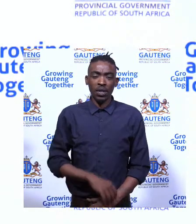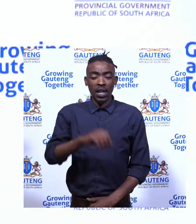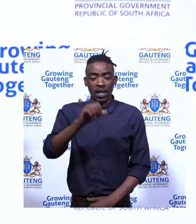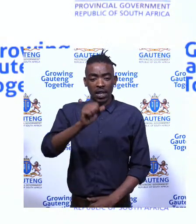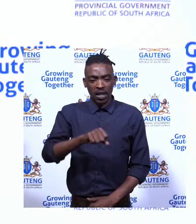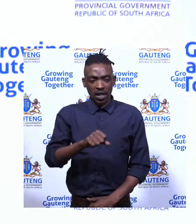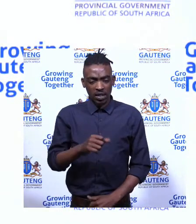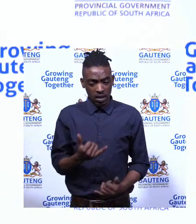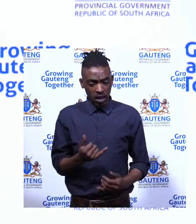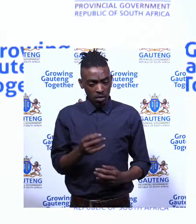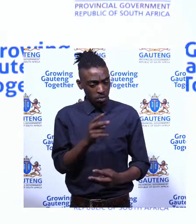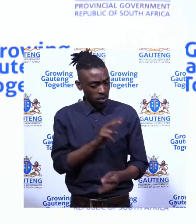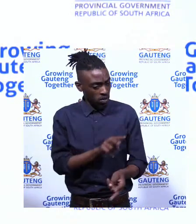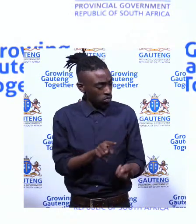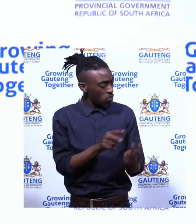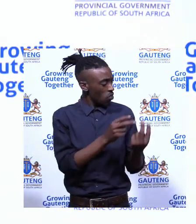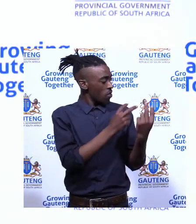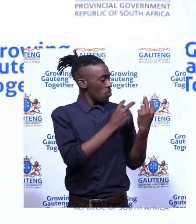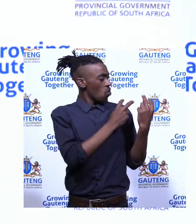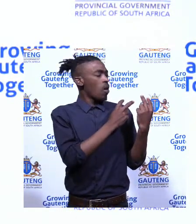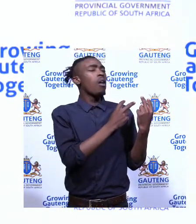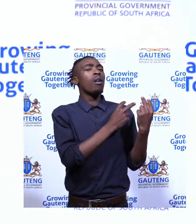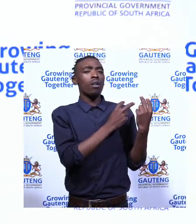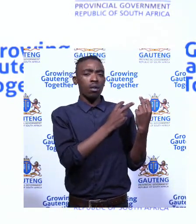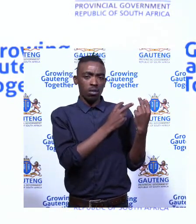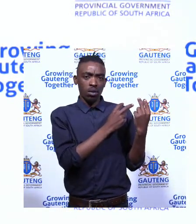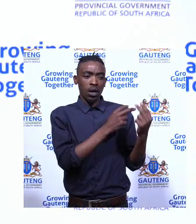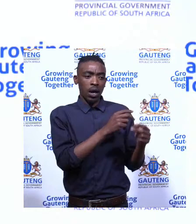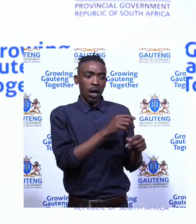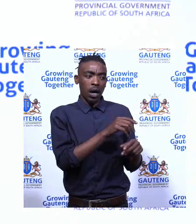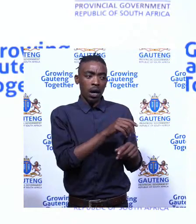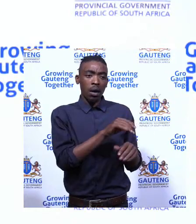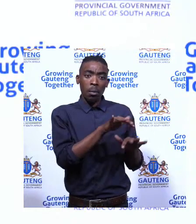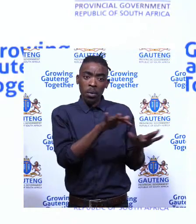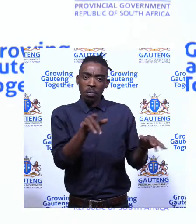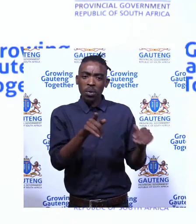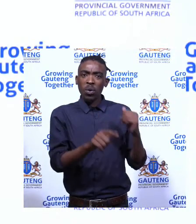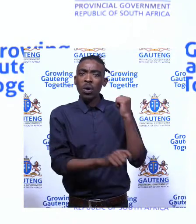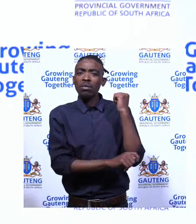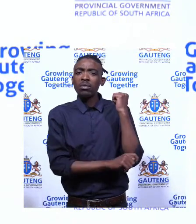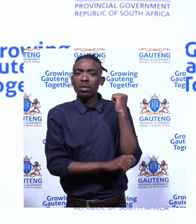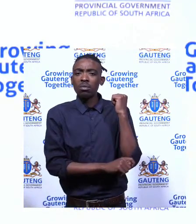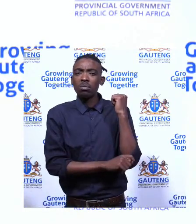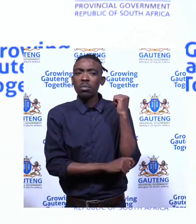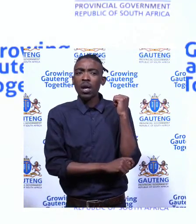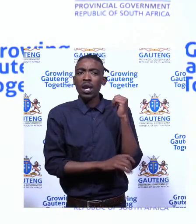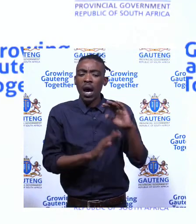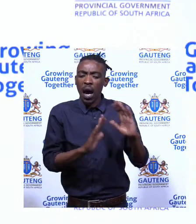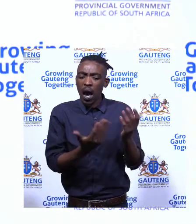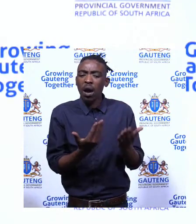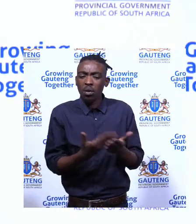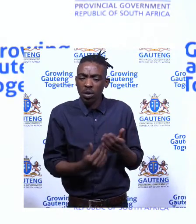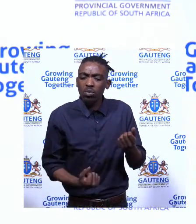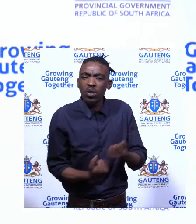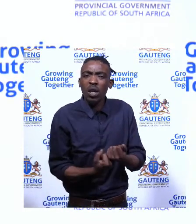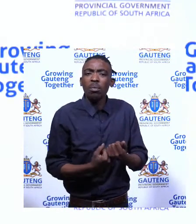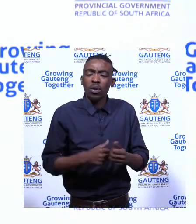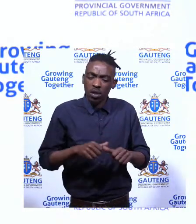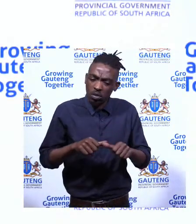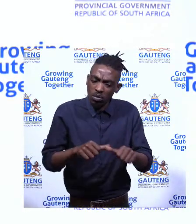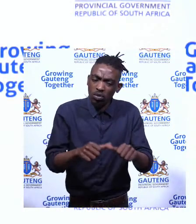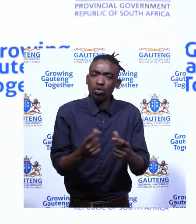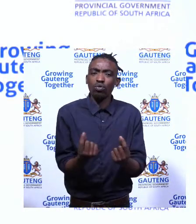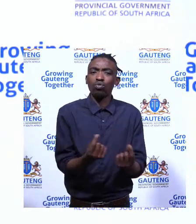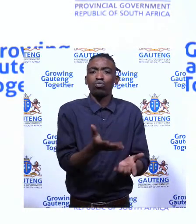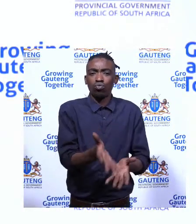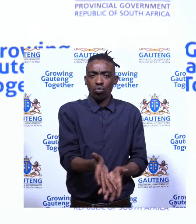structures that have been fronted initially as the way in which we should